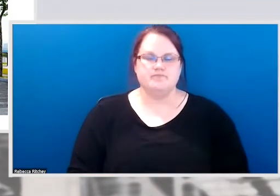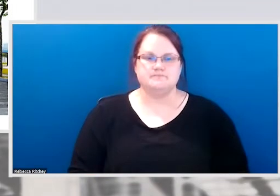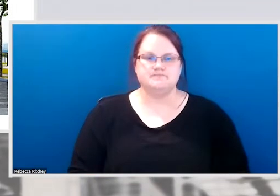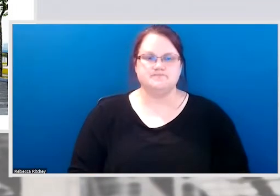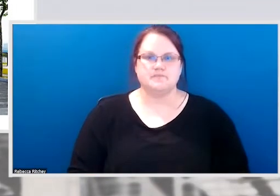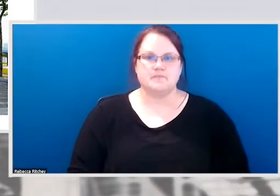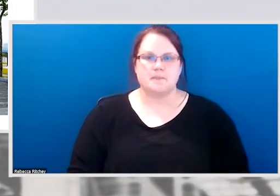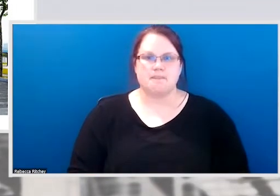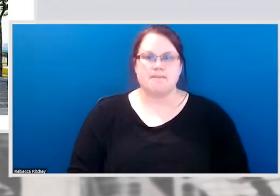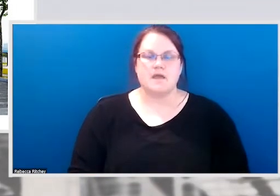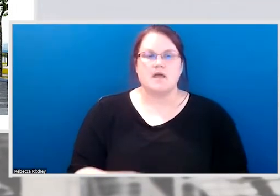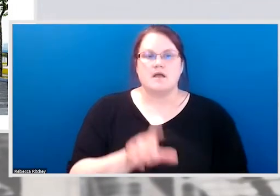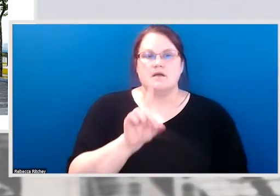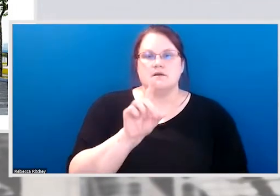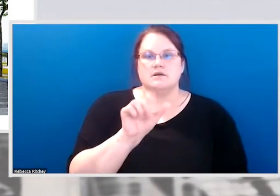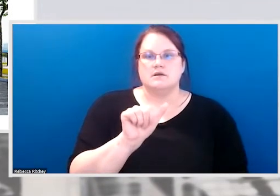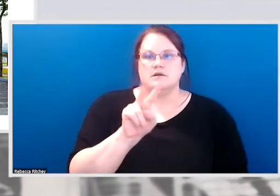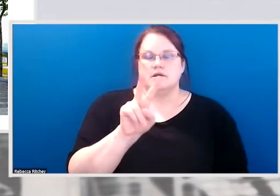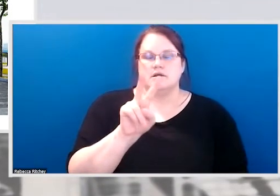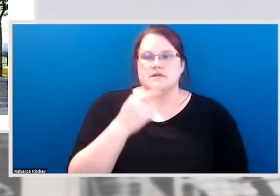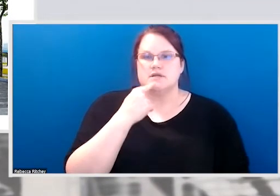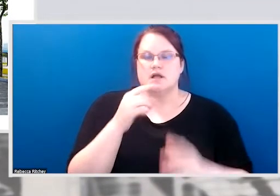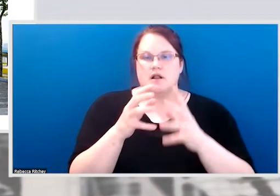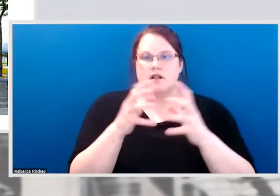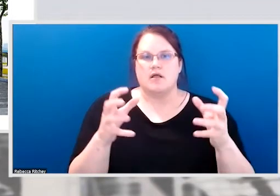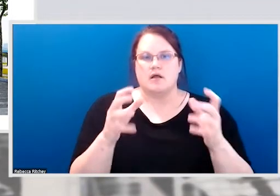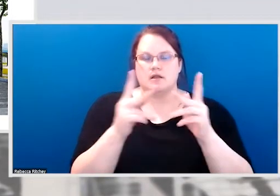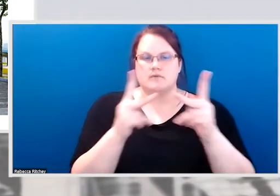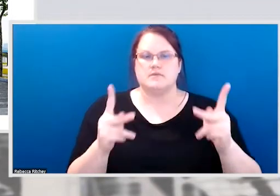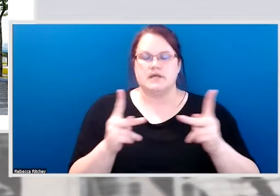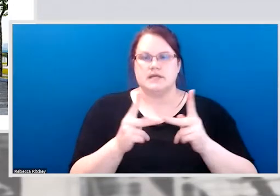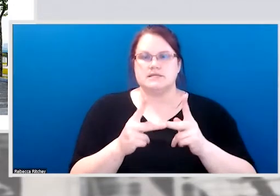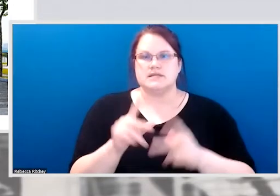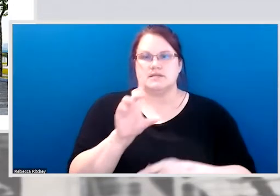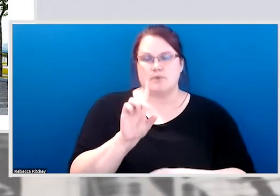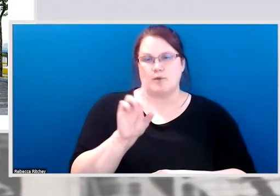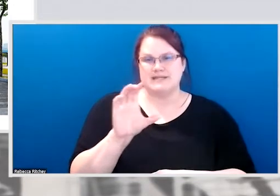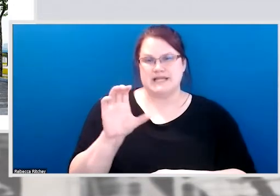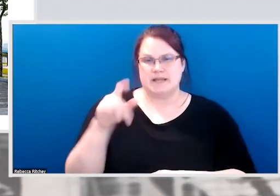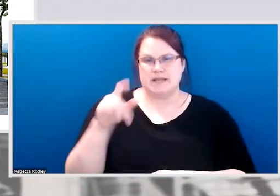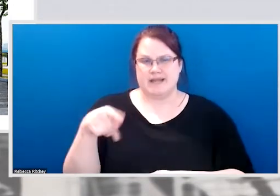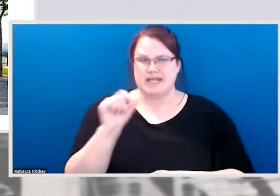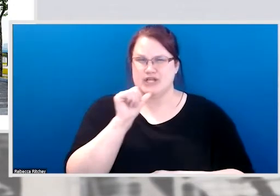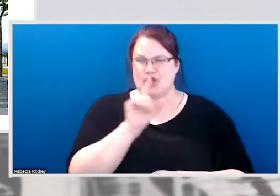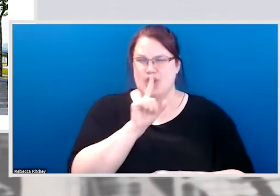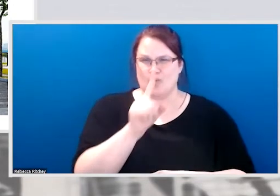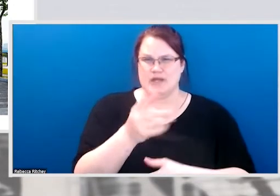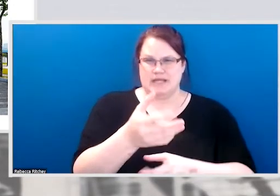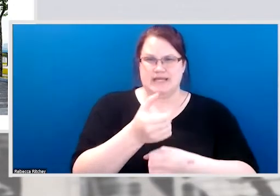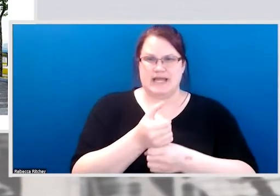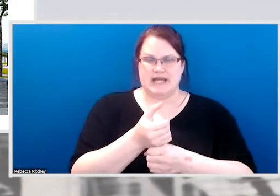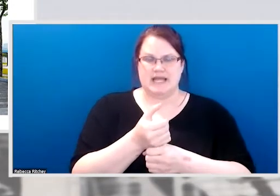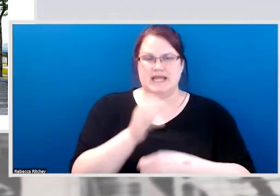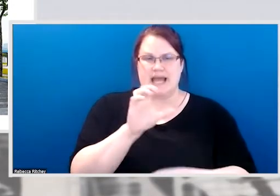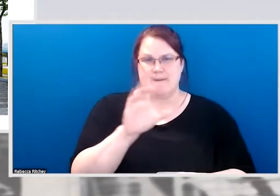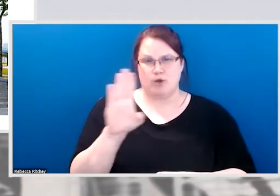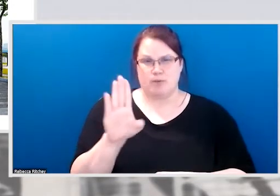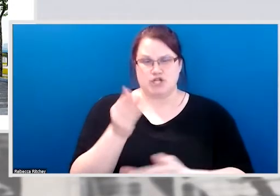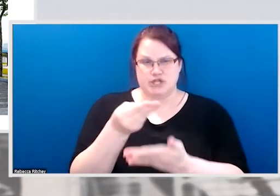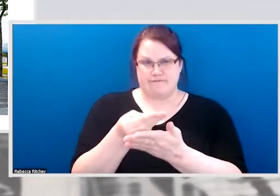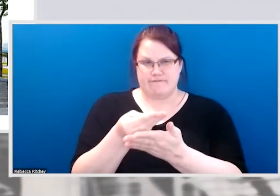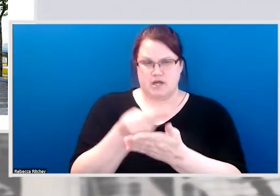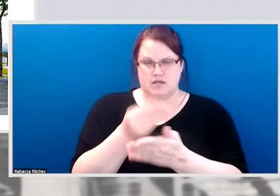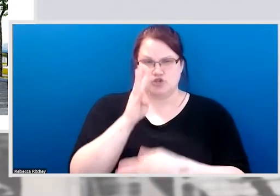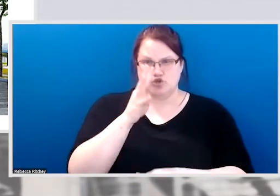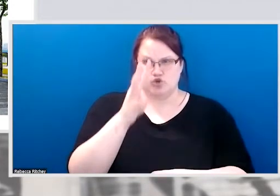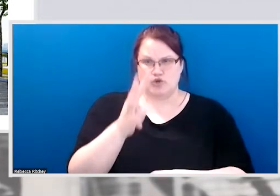like Dave said, there are a lot of places where the Department of City Planning is not necessarily the one receiving capital budget funding to create